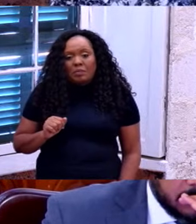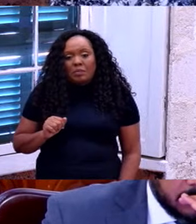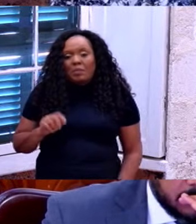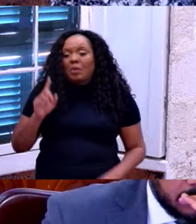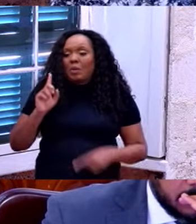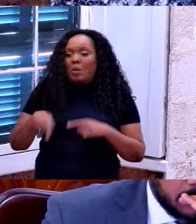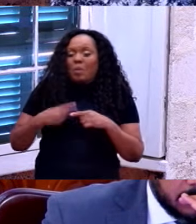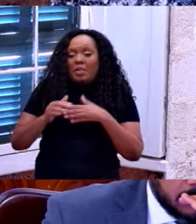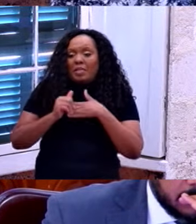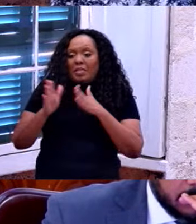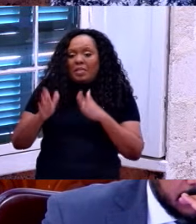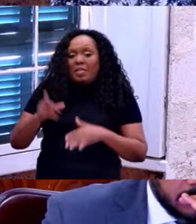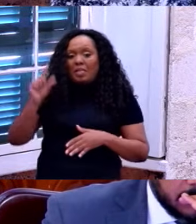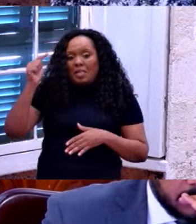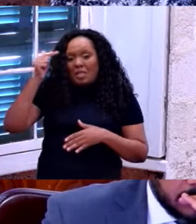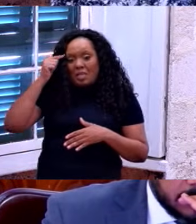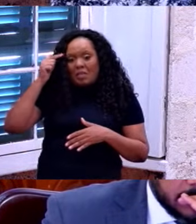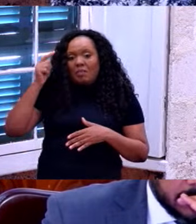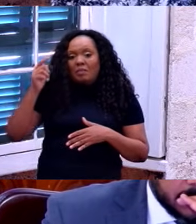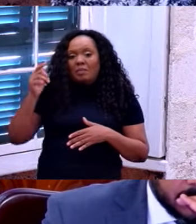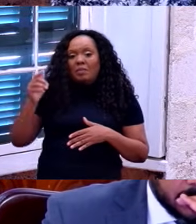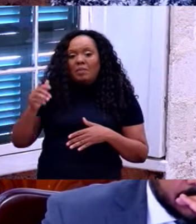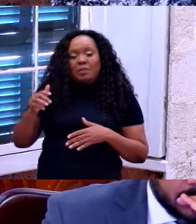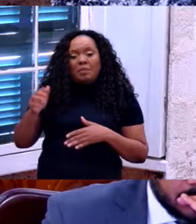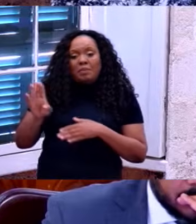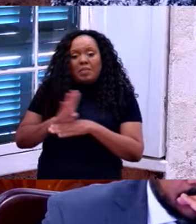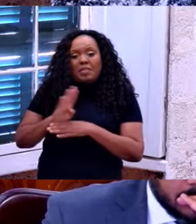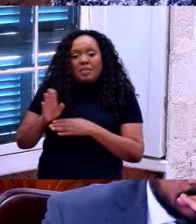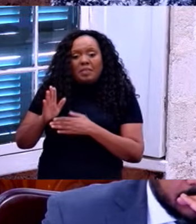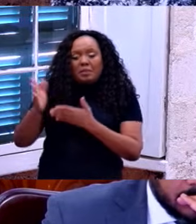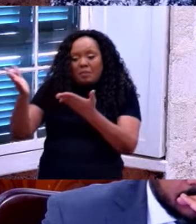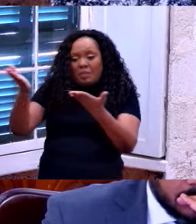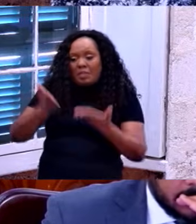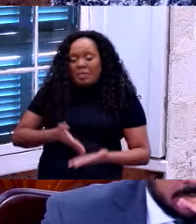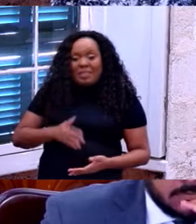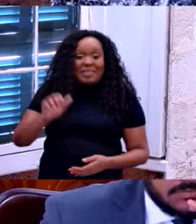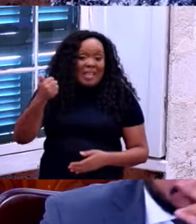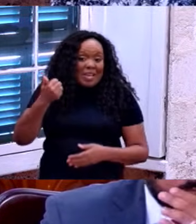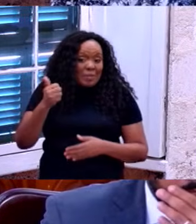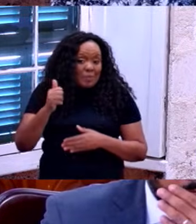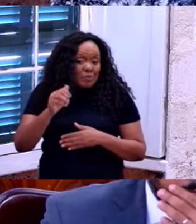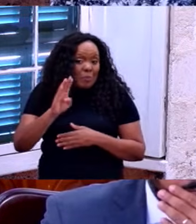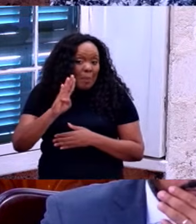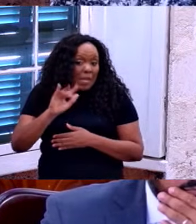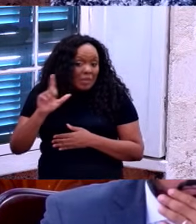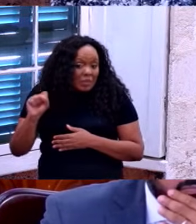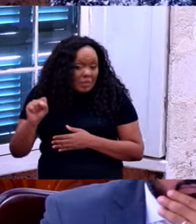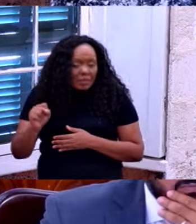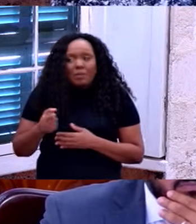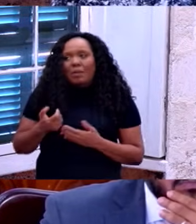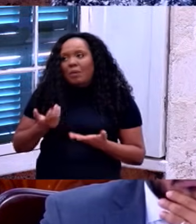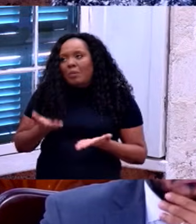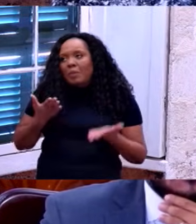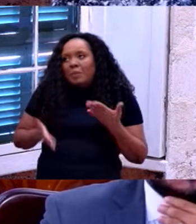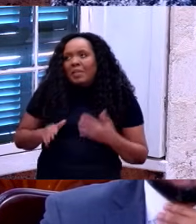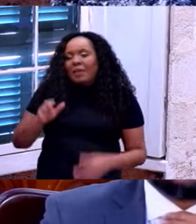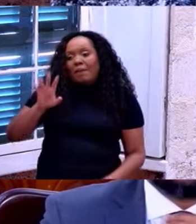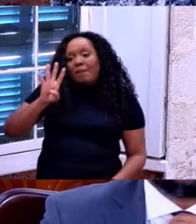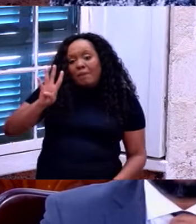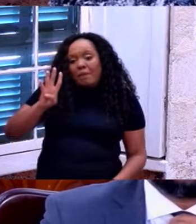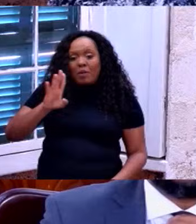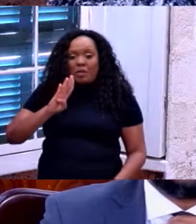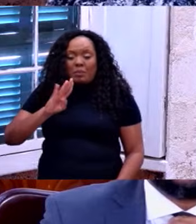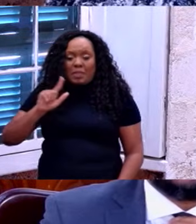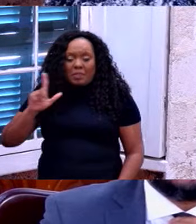bills, no, she'd never bring 10, I don't think, maybe 6, maybe 4. We're the ones who are going to go through. So again, I